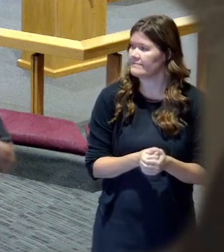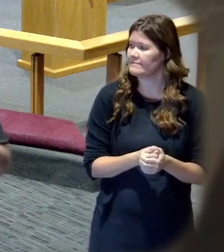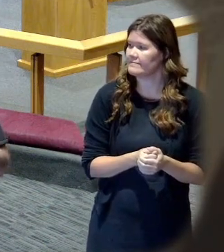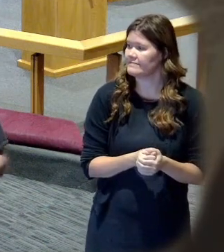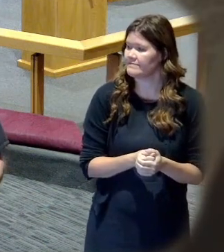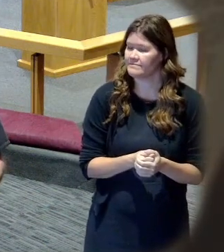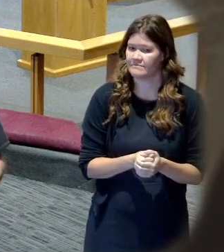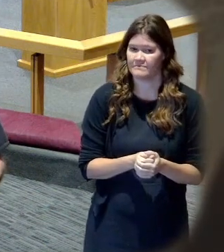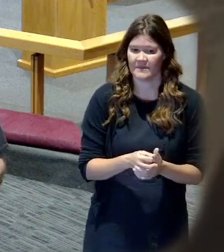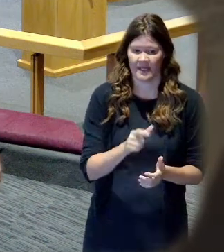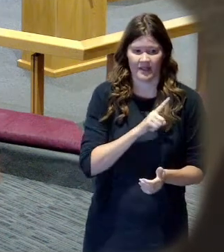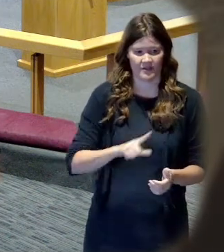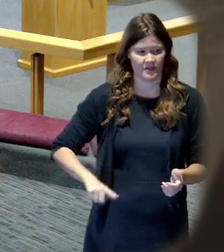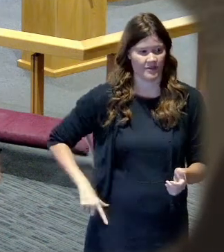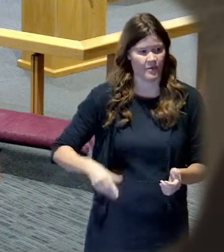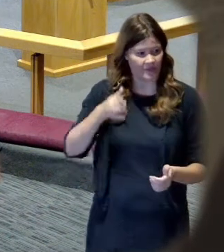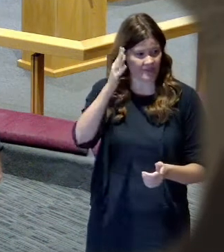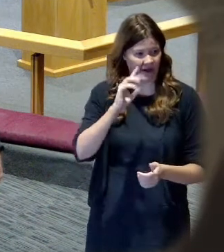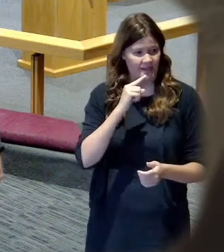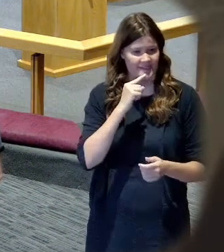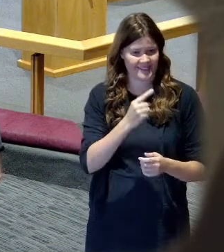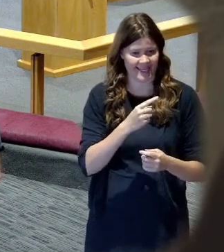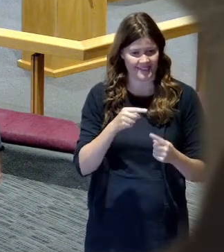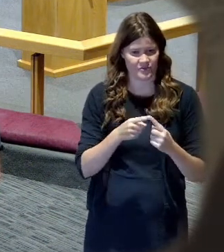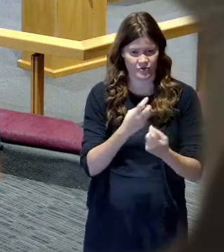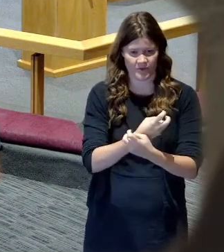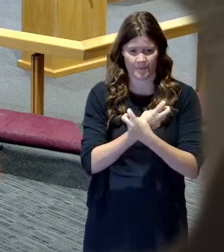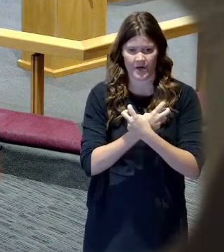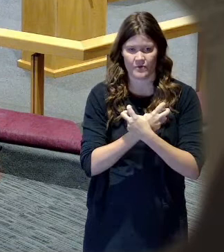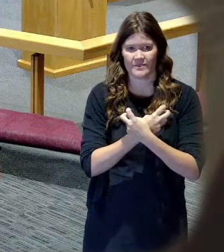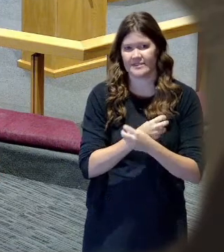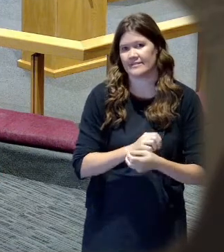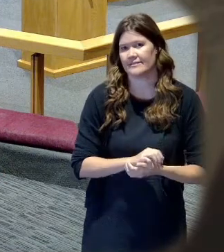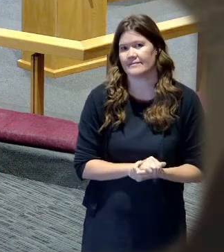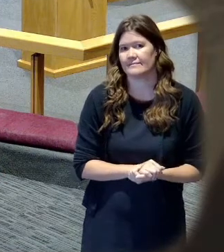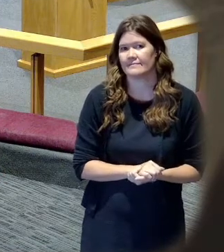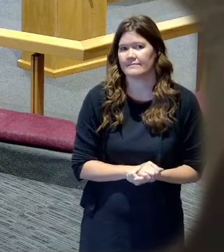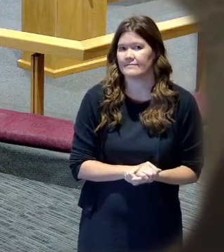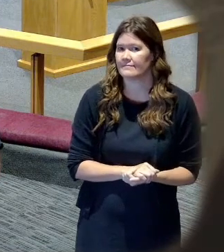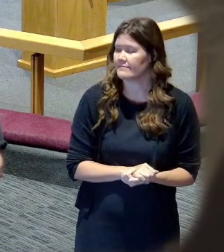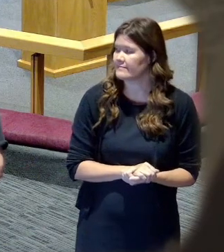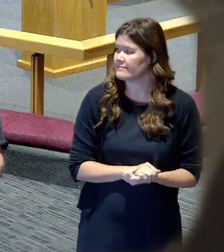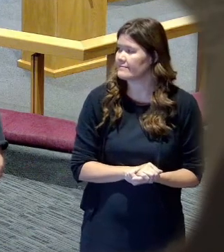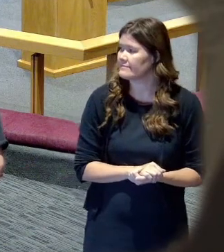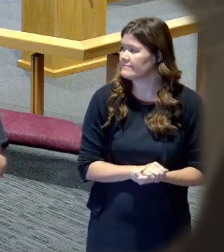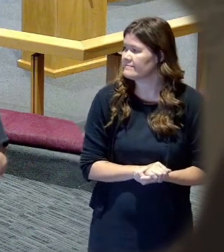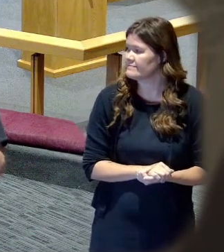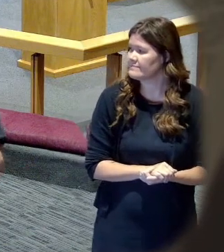the thus says the Lord God to these bones. Behold, I will cause breath to enter you, and you